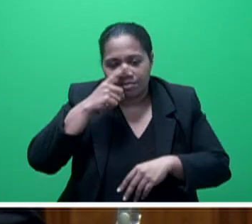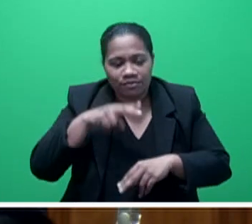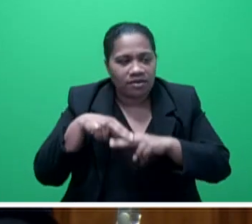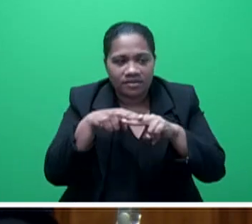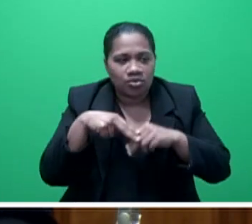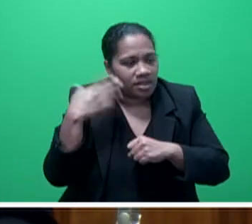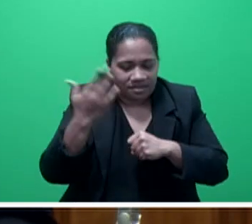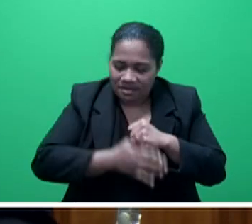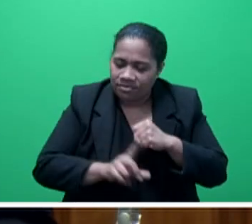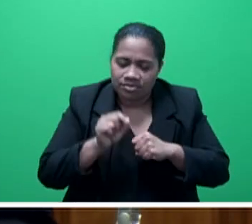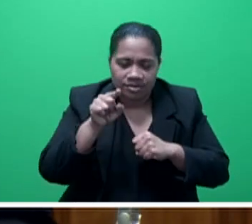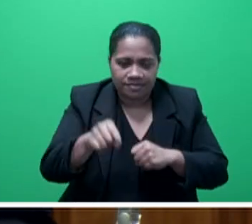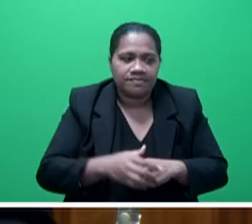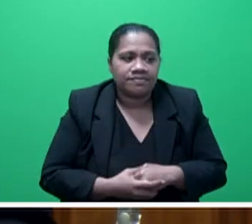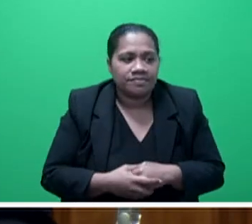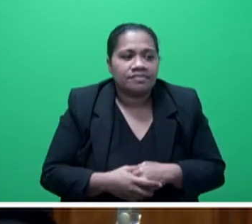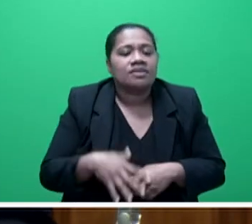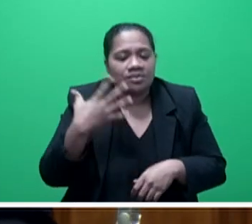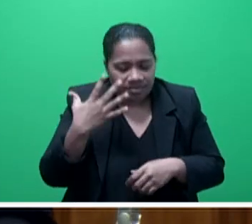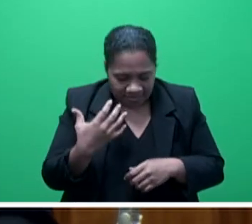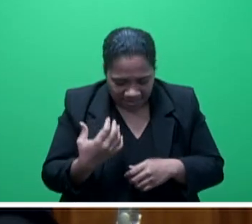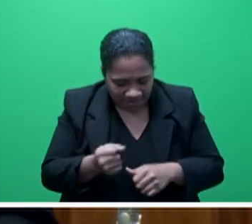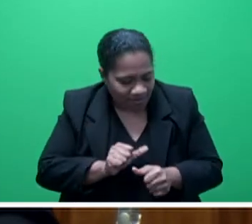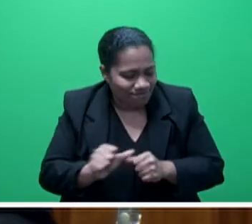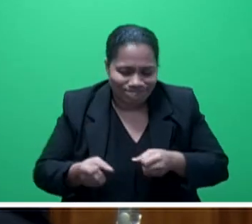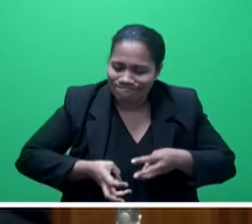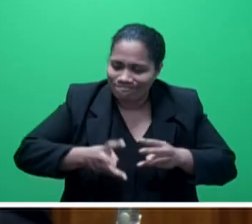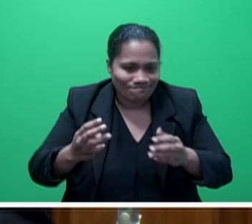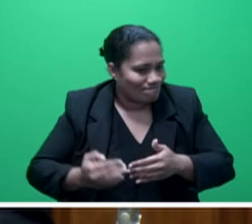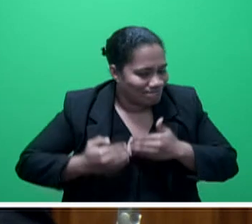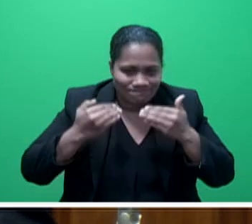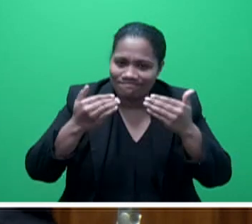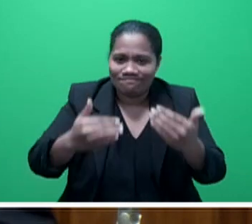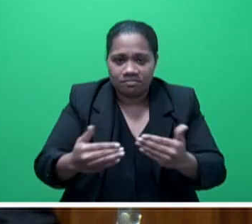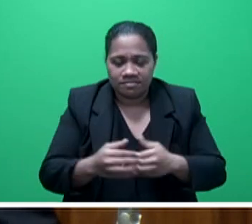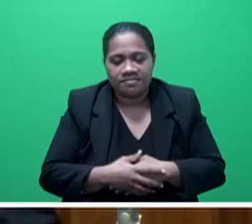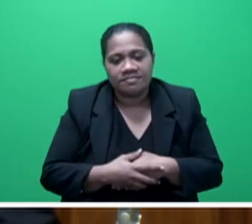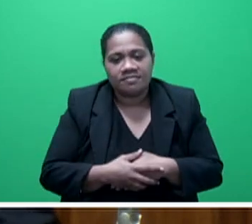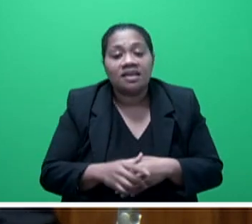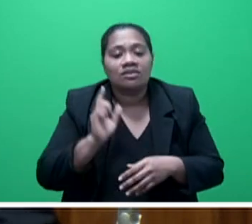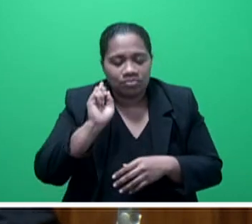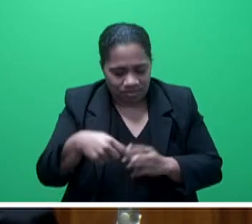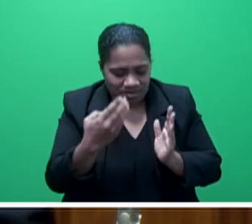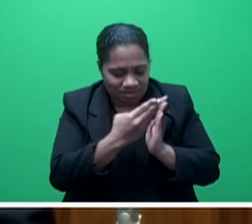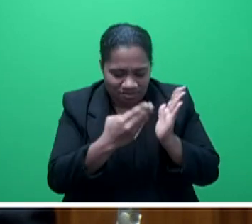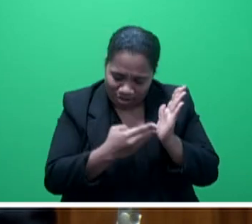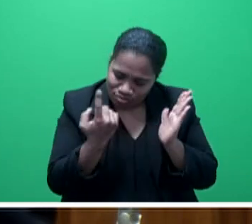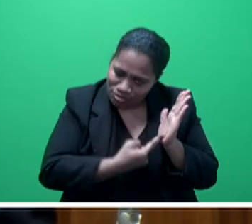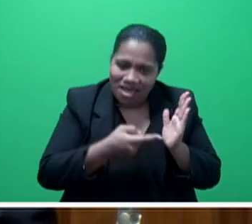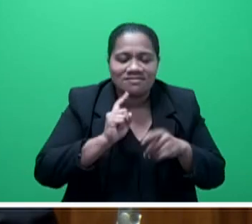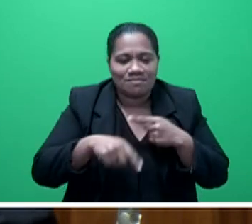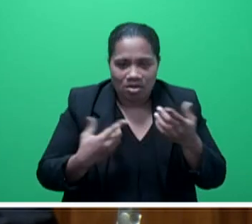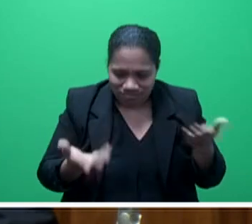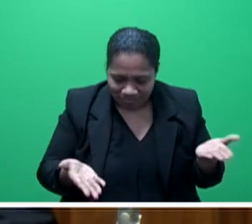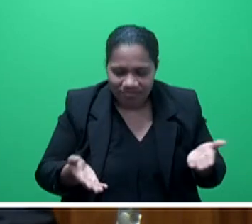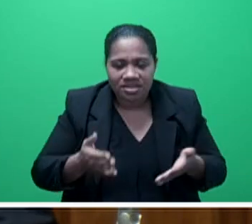you. We have the audacity to put in place the best way forward out of this, and this is what this budget is all about. It is my honor and my